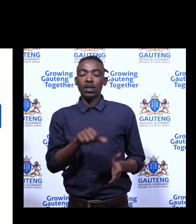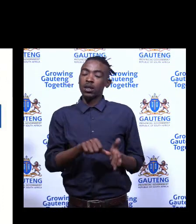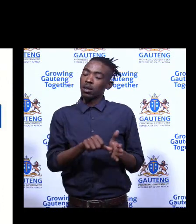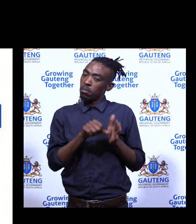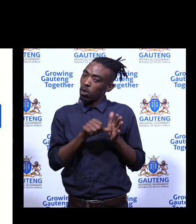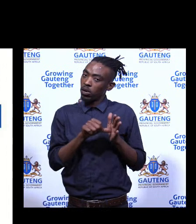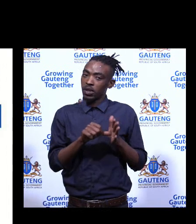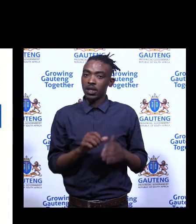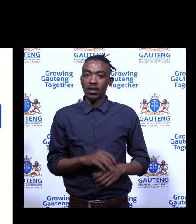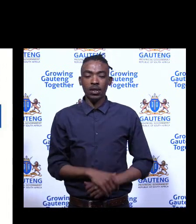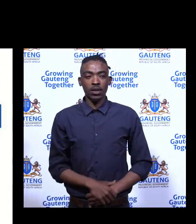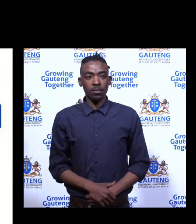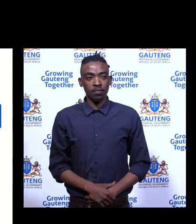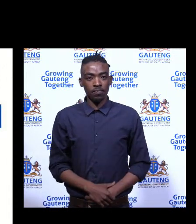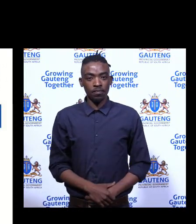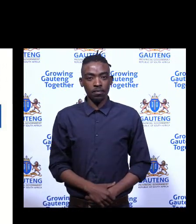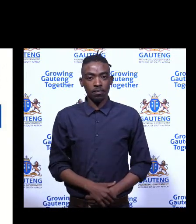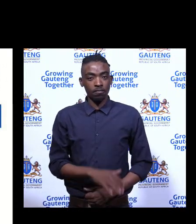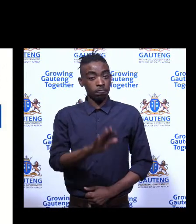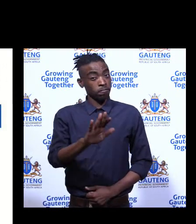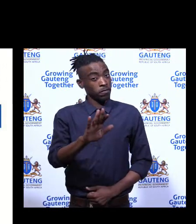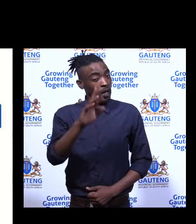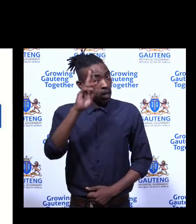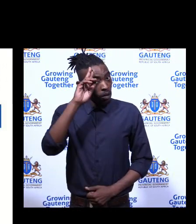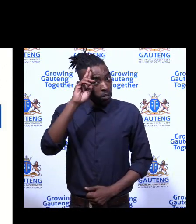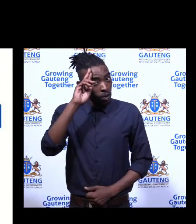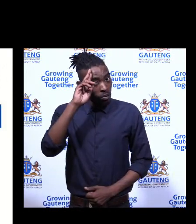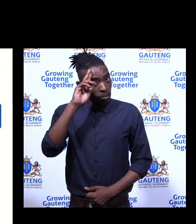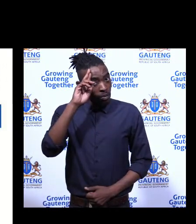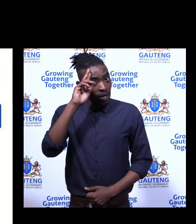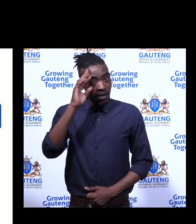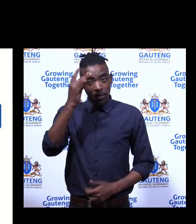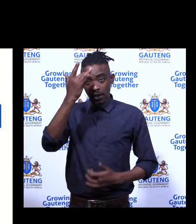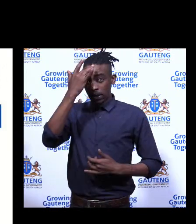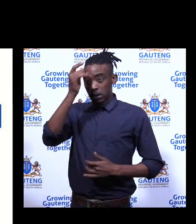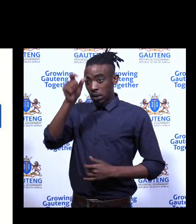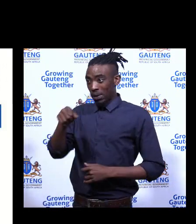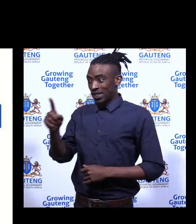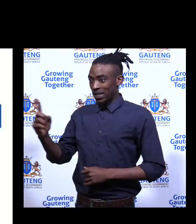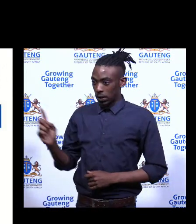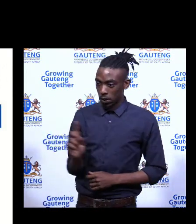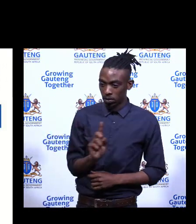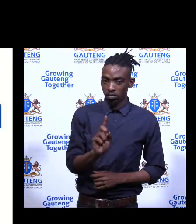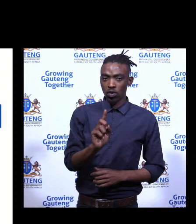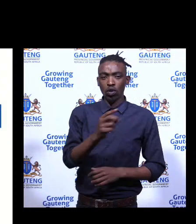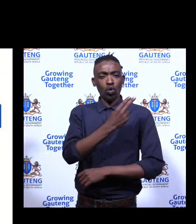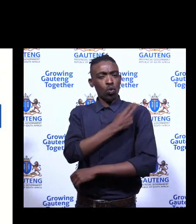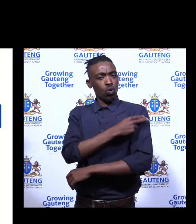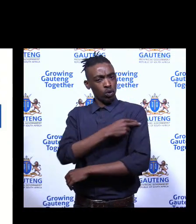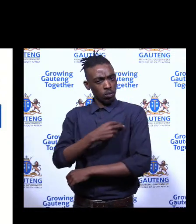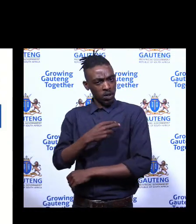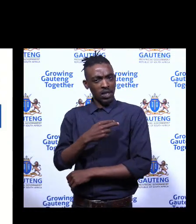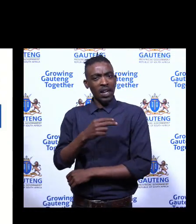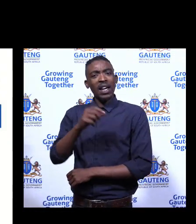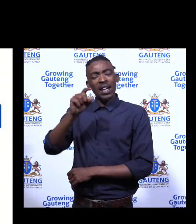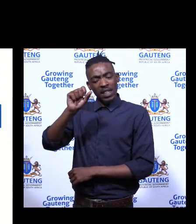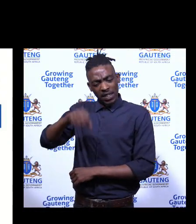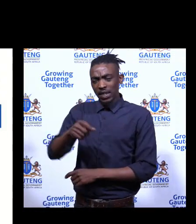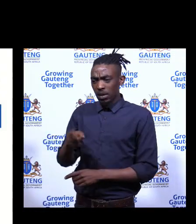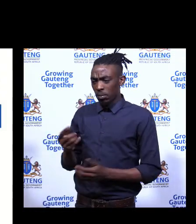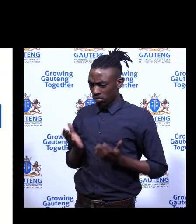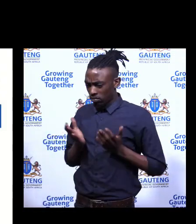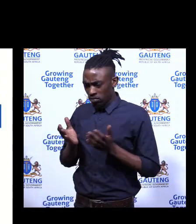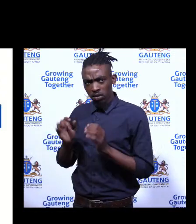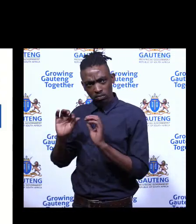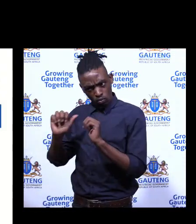the patient gets to the hospital, of course, we need to have adequate services and